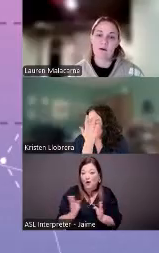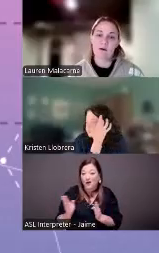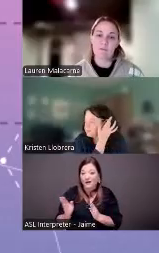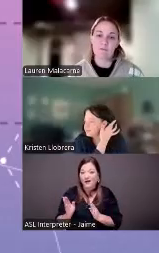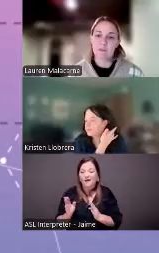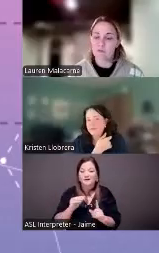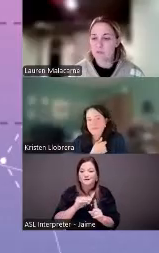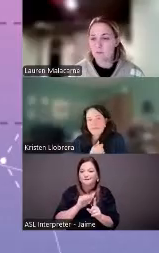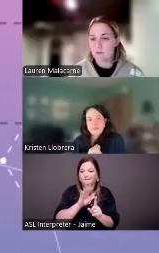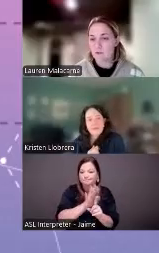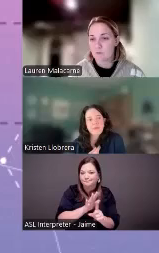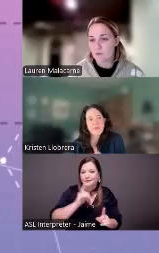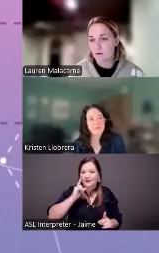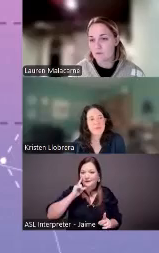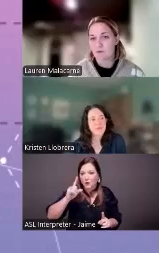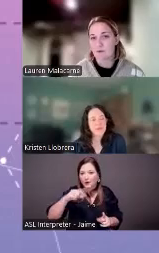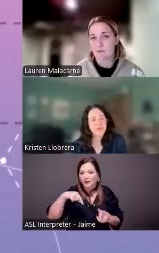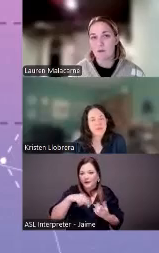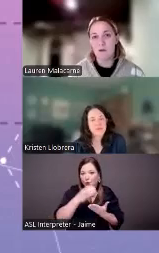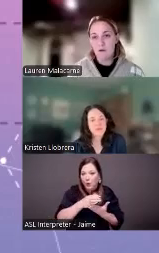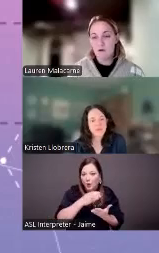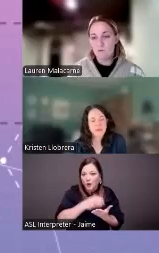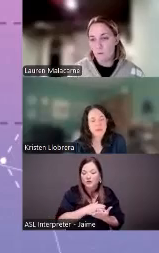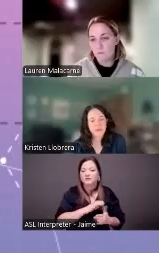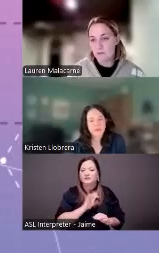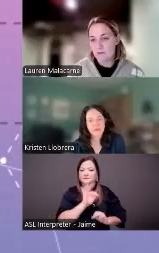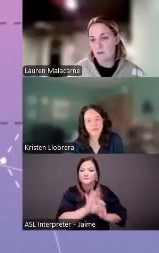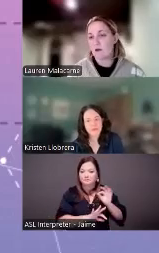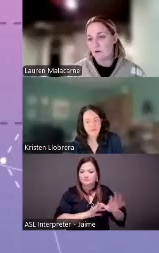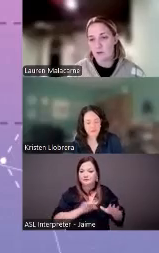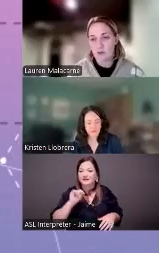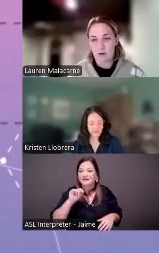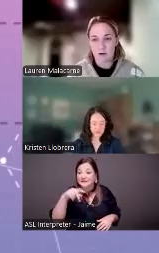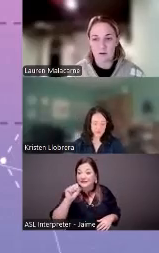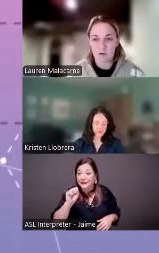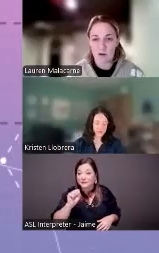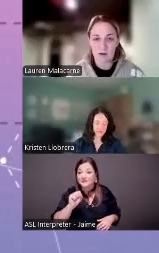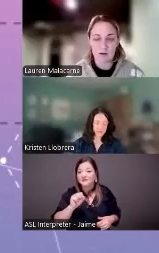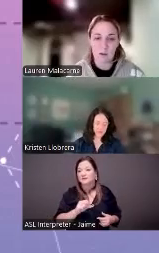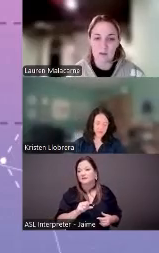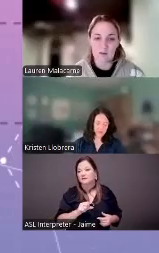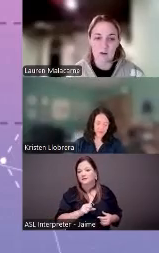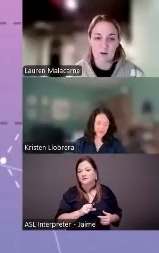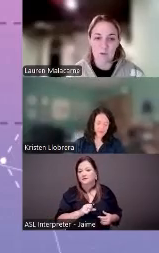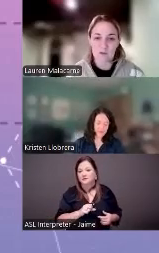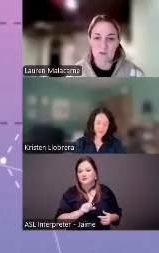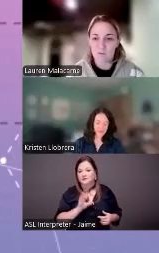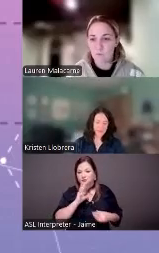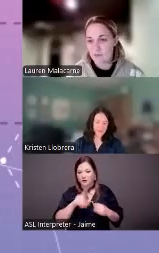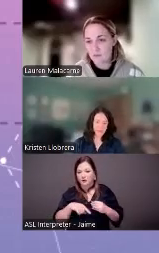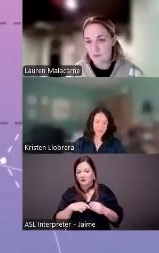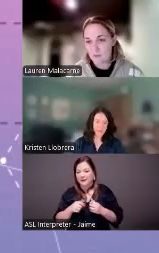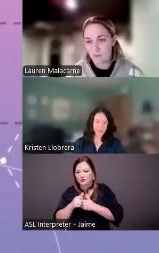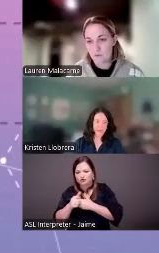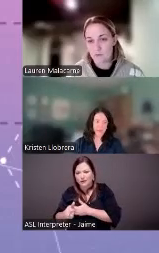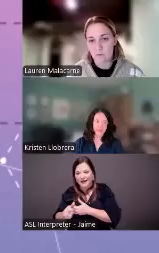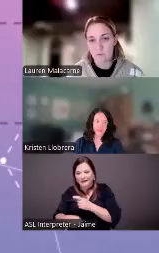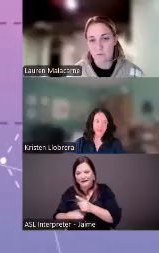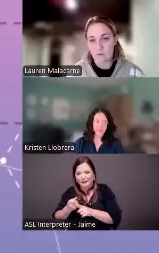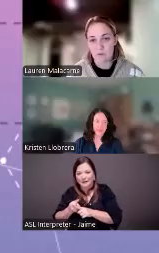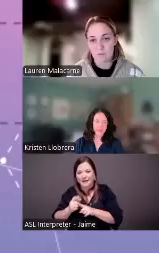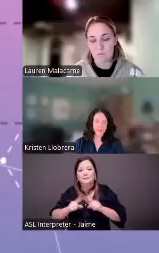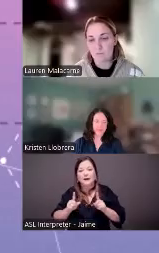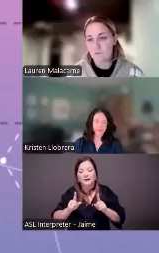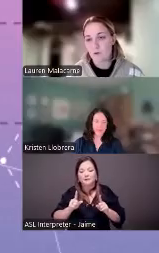course, different tips. And then we do have some forms, and I'll talk about kind of tracking impact later, but some forms asking people